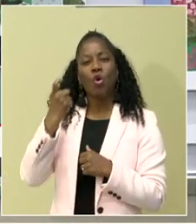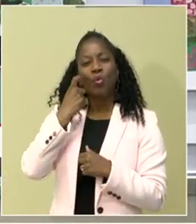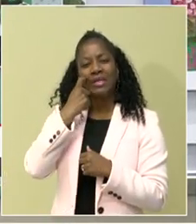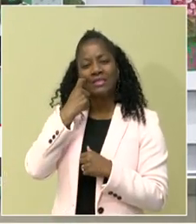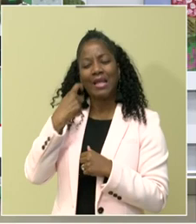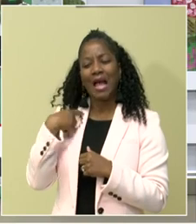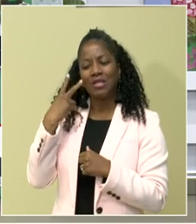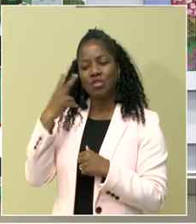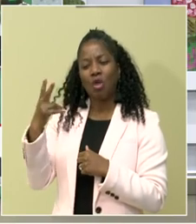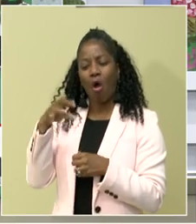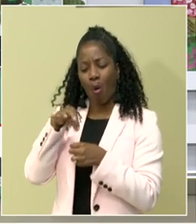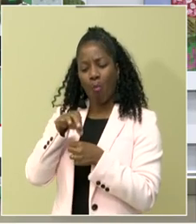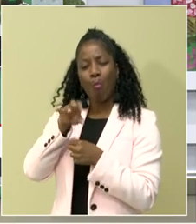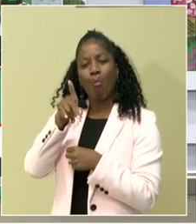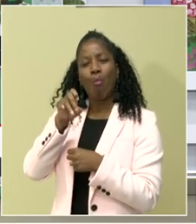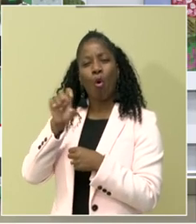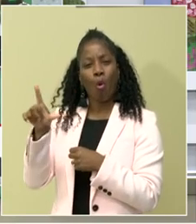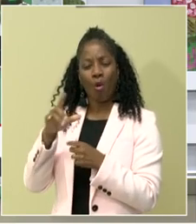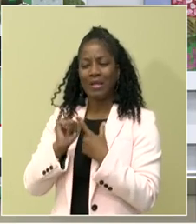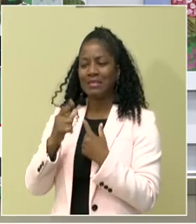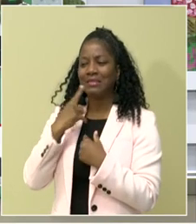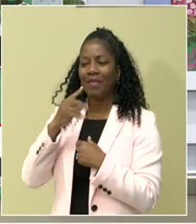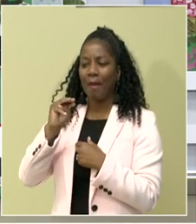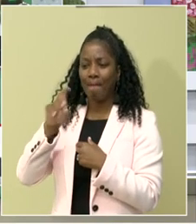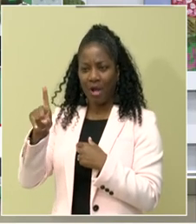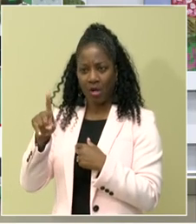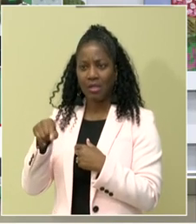It said Maryland is